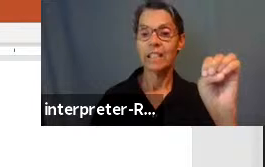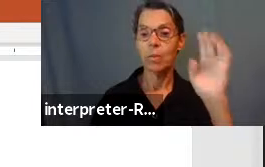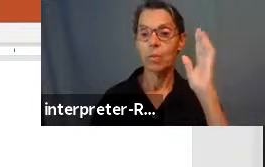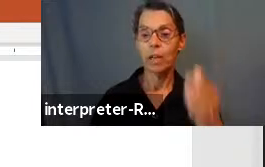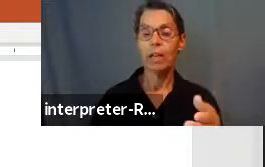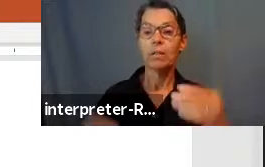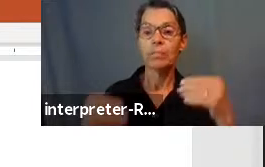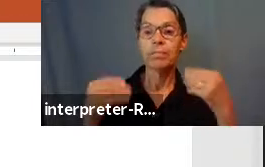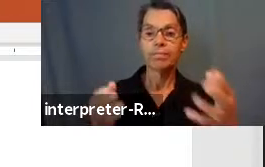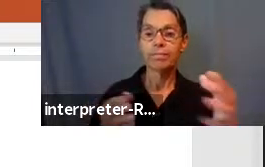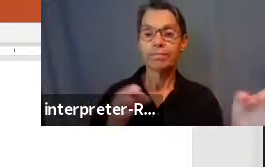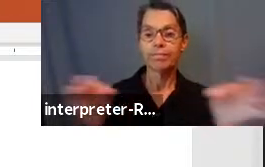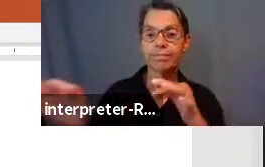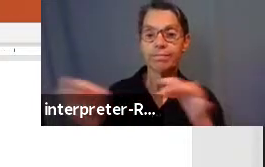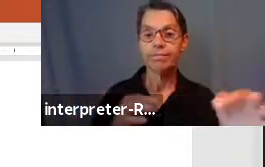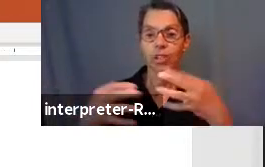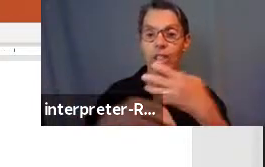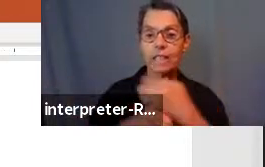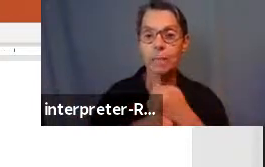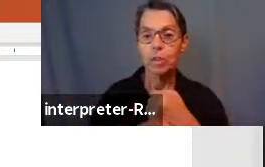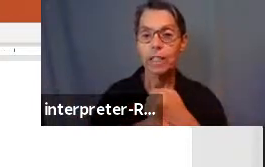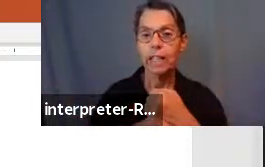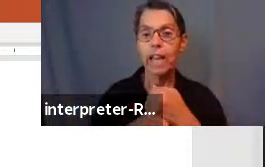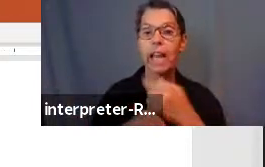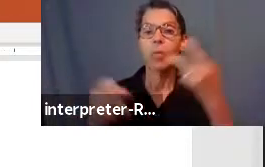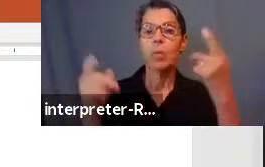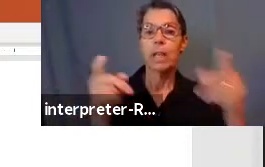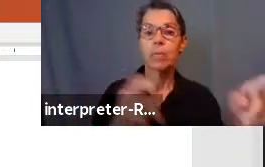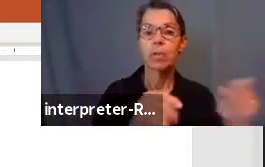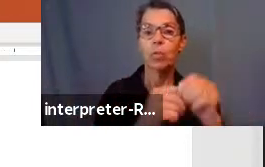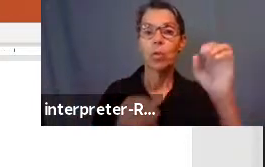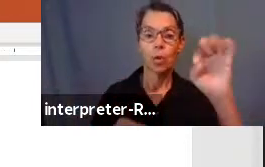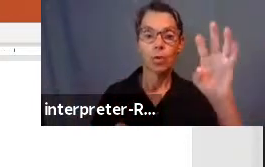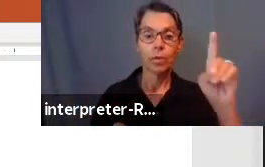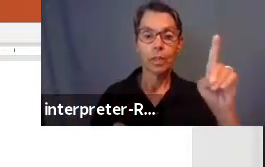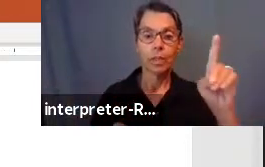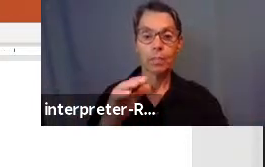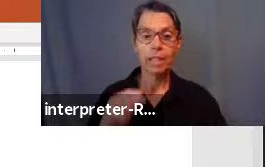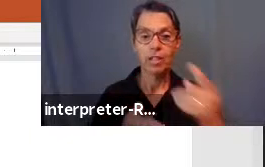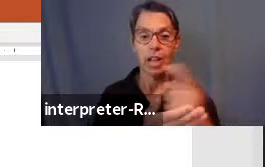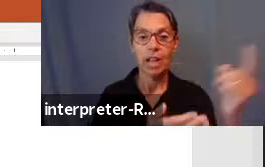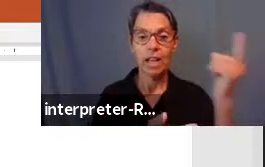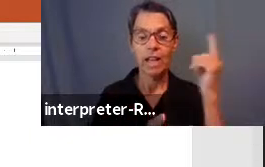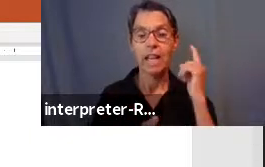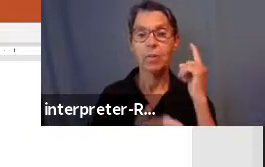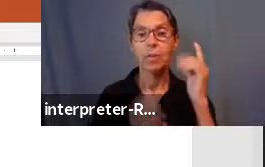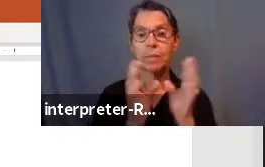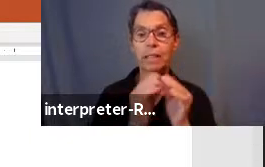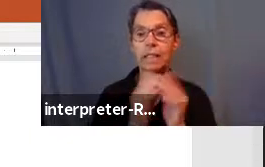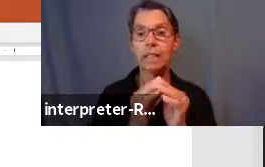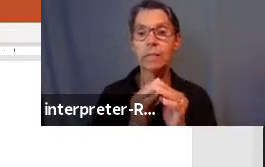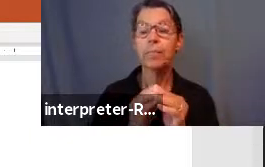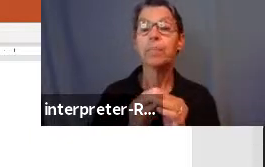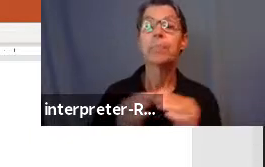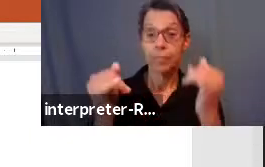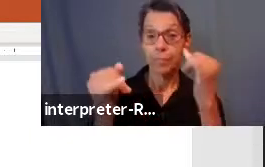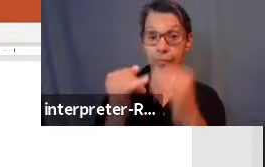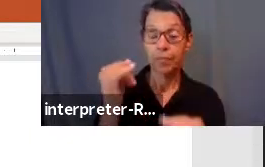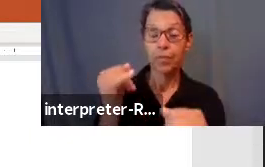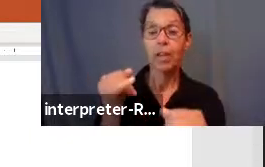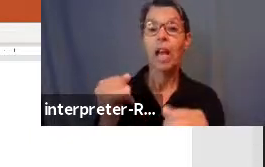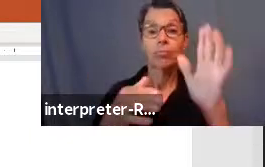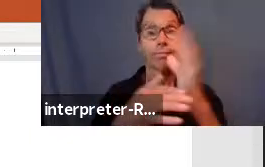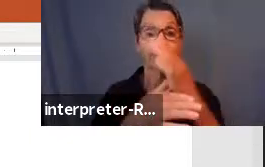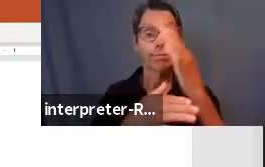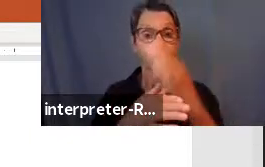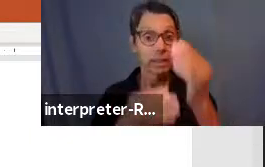COVID based on the work we did last meeting. And in closing, I'm going to share some details about a new grant available for local